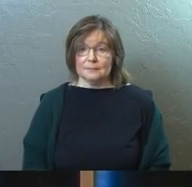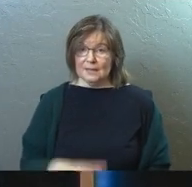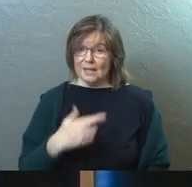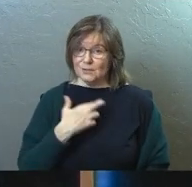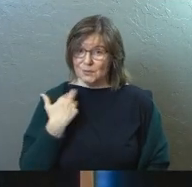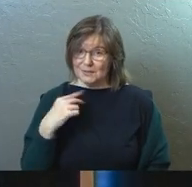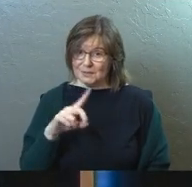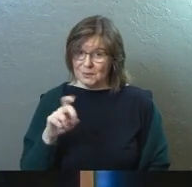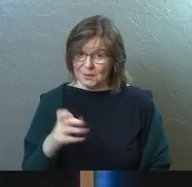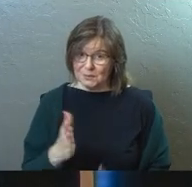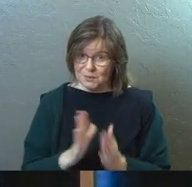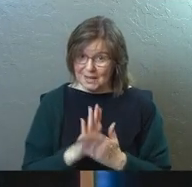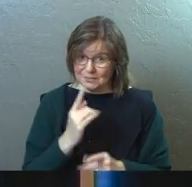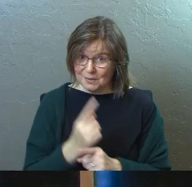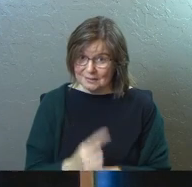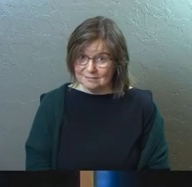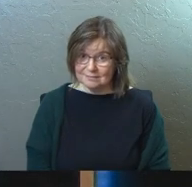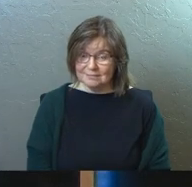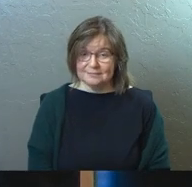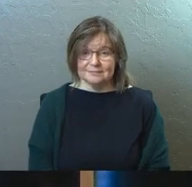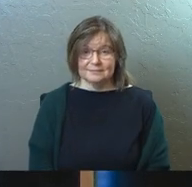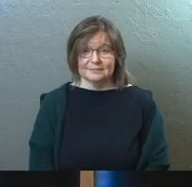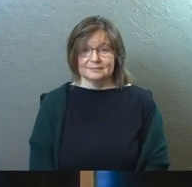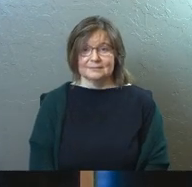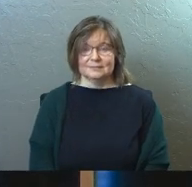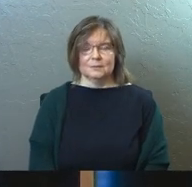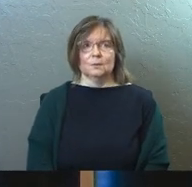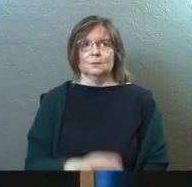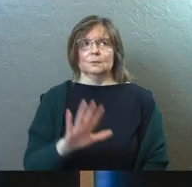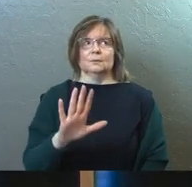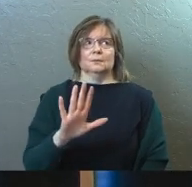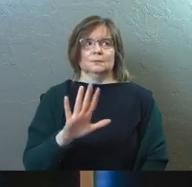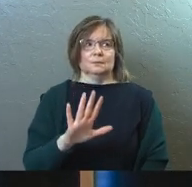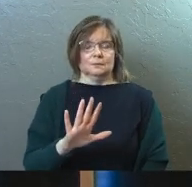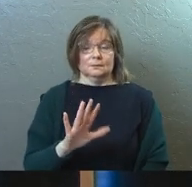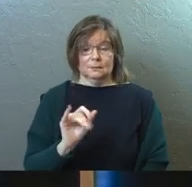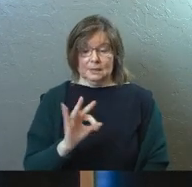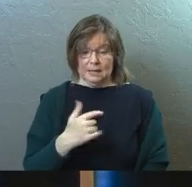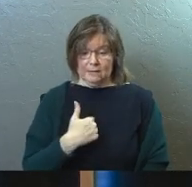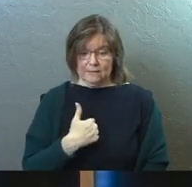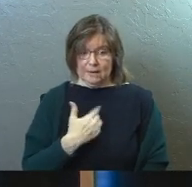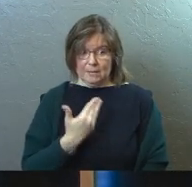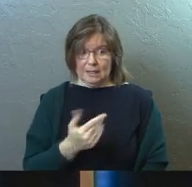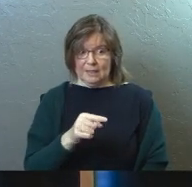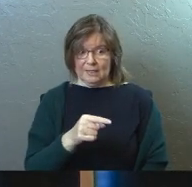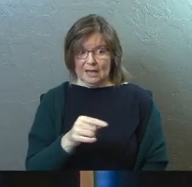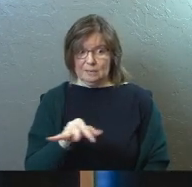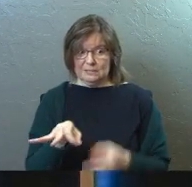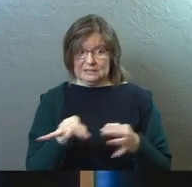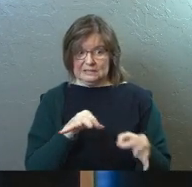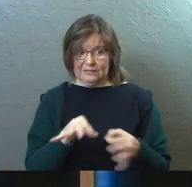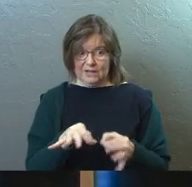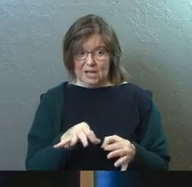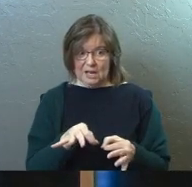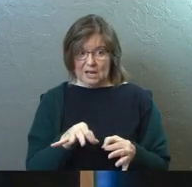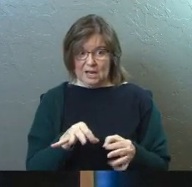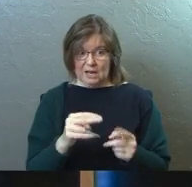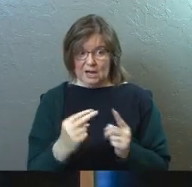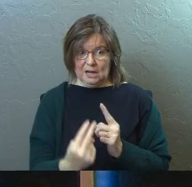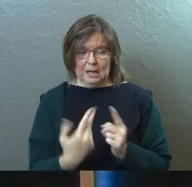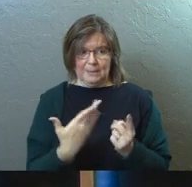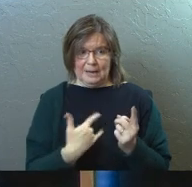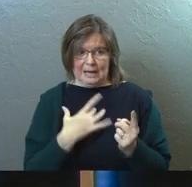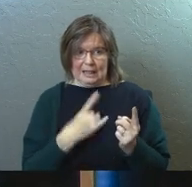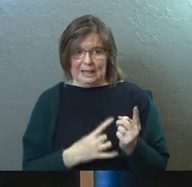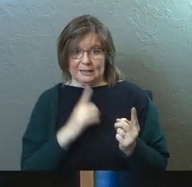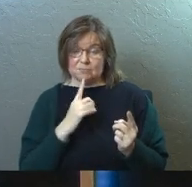That's a risky question to ask, isn't it? You're like, wait a second. If I'm going to let them define where we're at, I might not